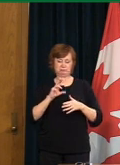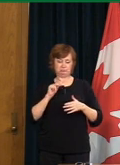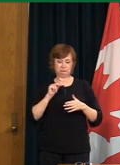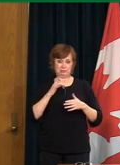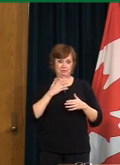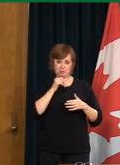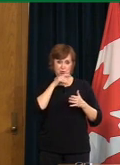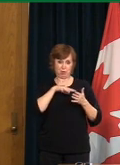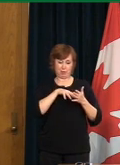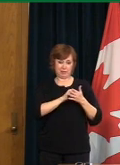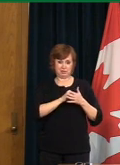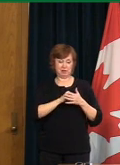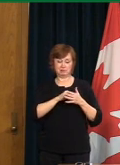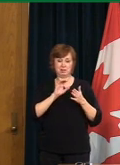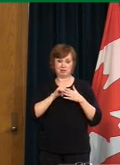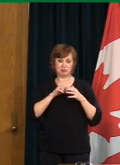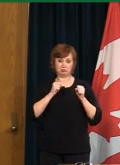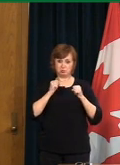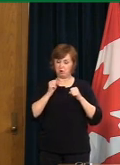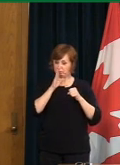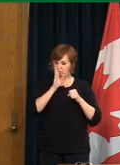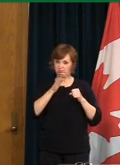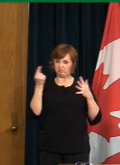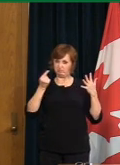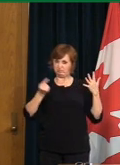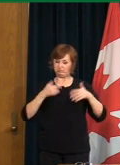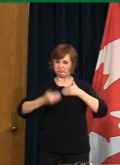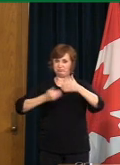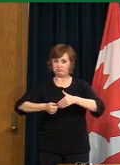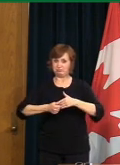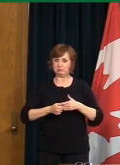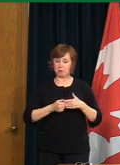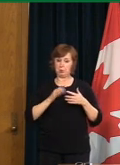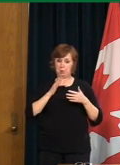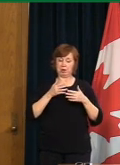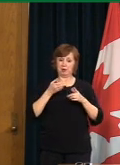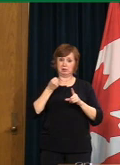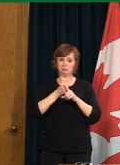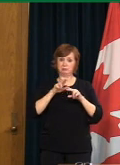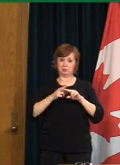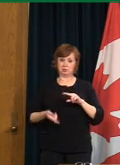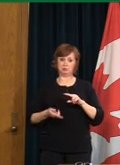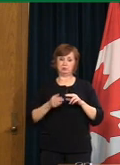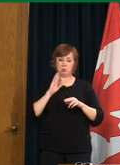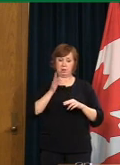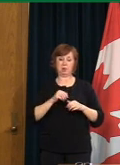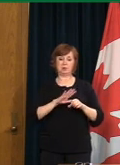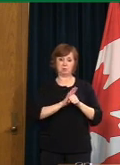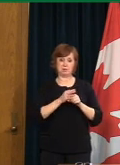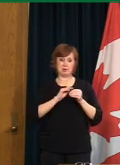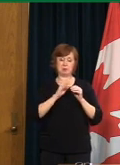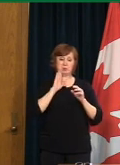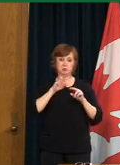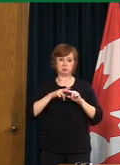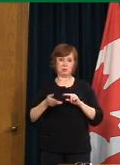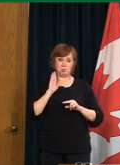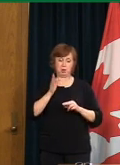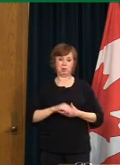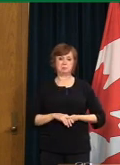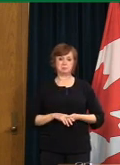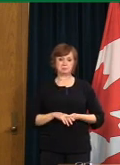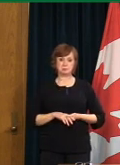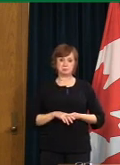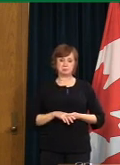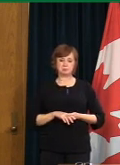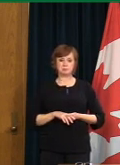it's my hope, and I believe that they're going to have a substantial impact on our COVID numbers here in Saskatchewan. They're reasonably